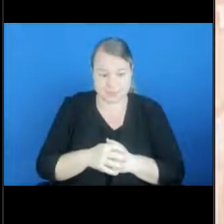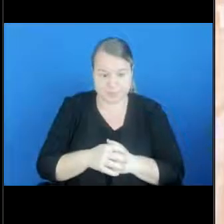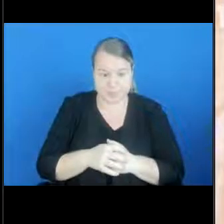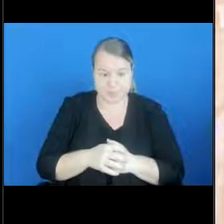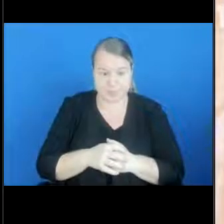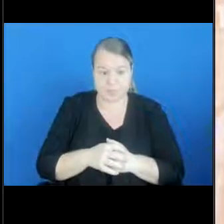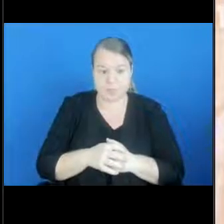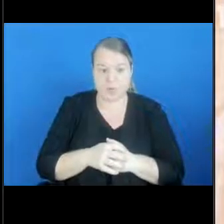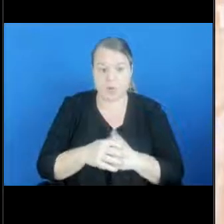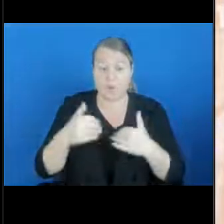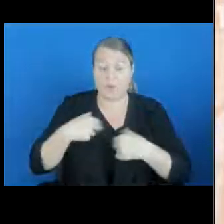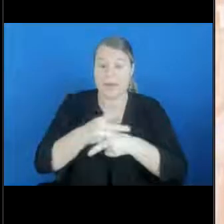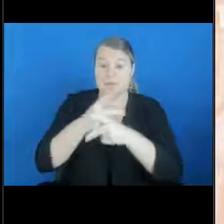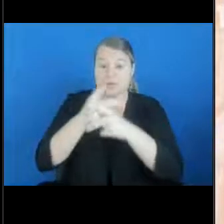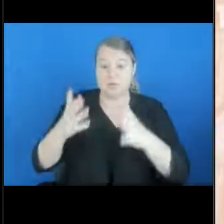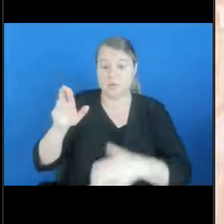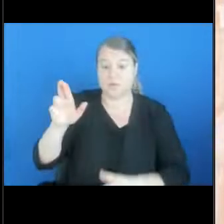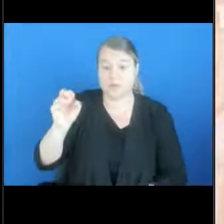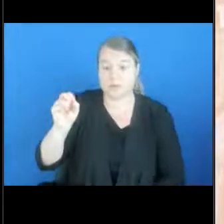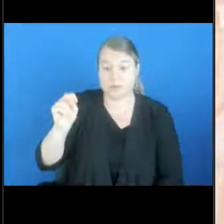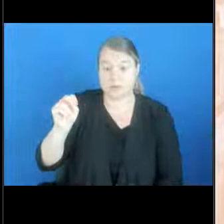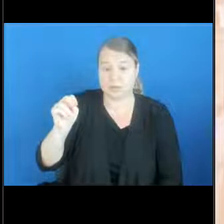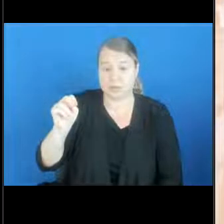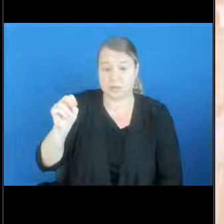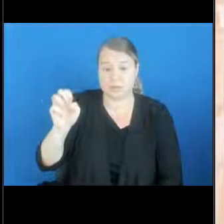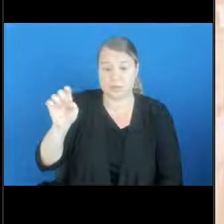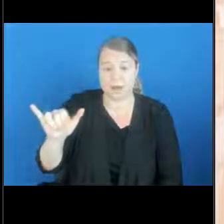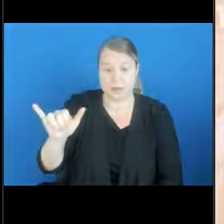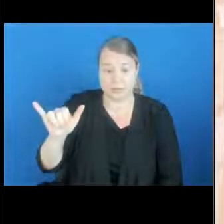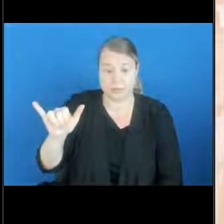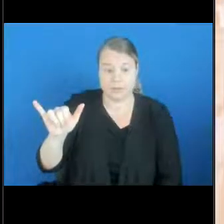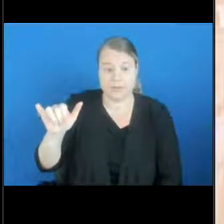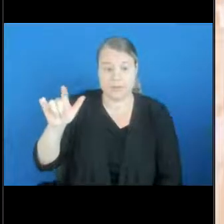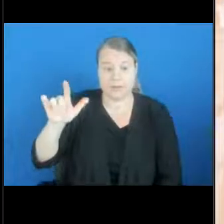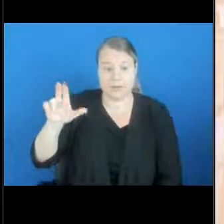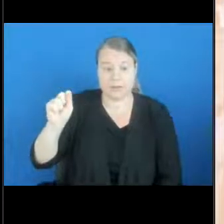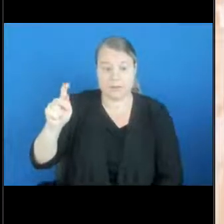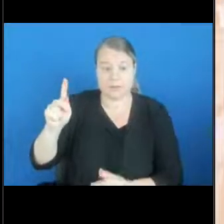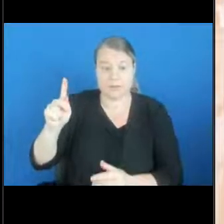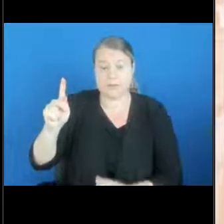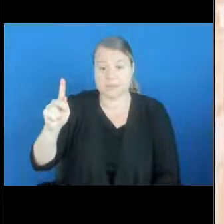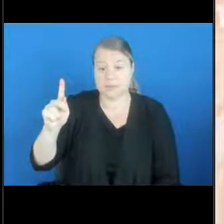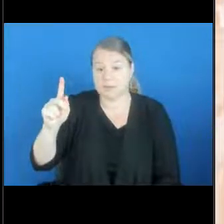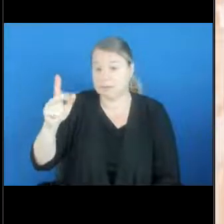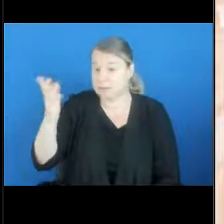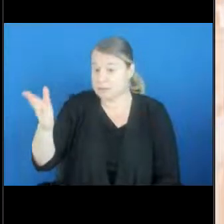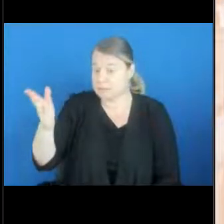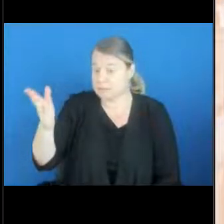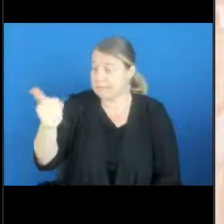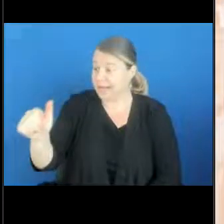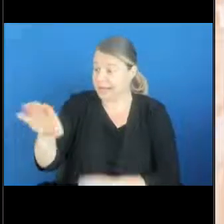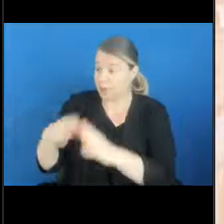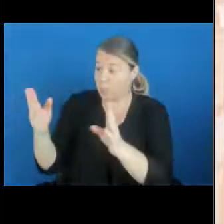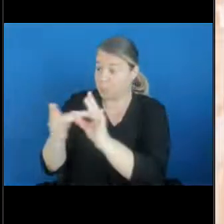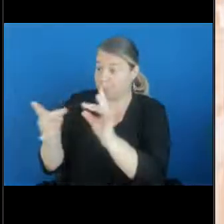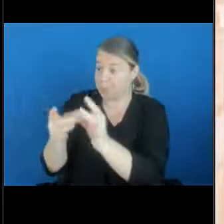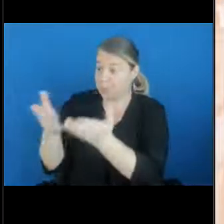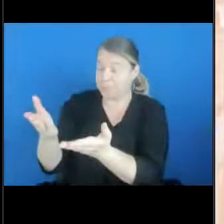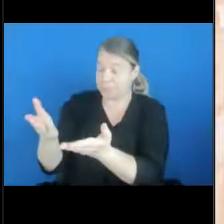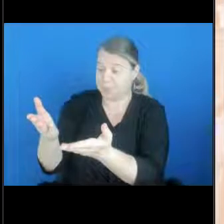we do have Supervisor Rodney Lusk here with us this evening. Supervisor Lusk, would you like to make any opening remarks? We